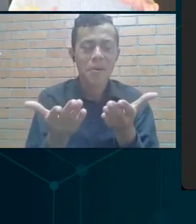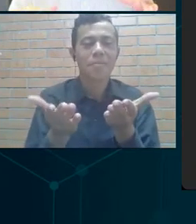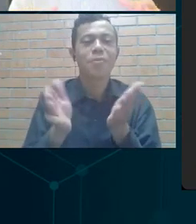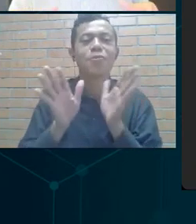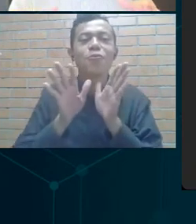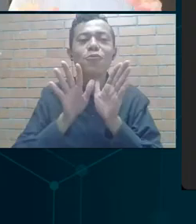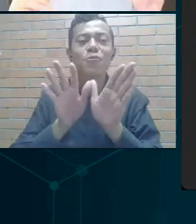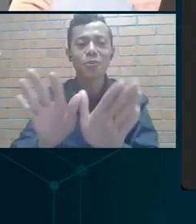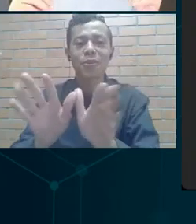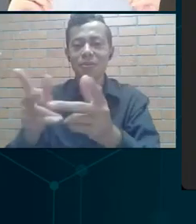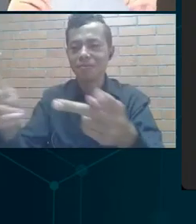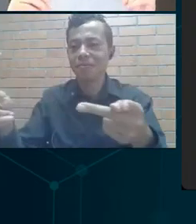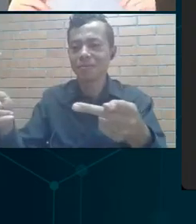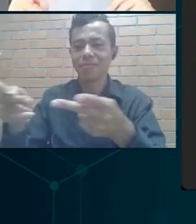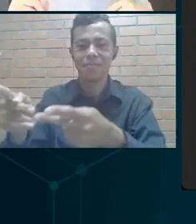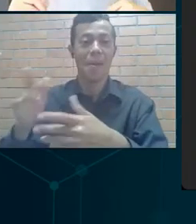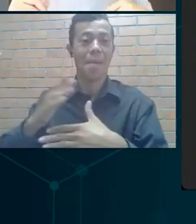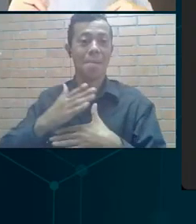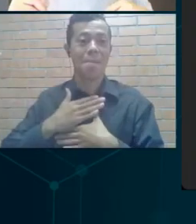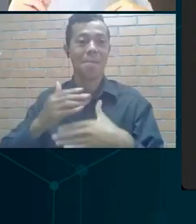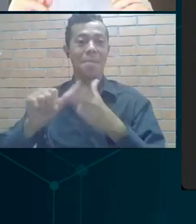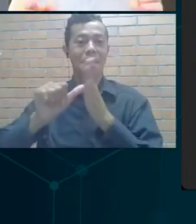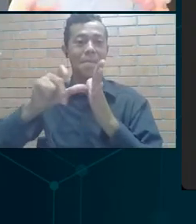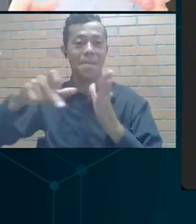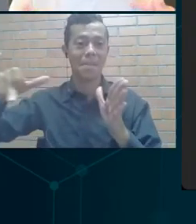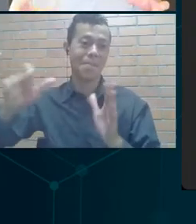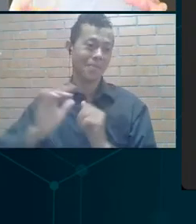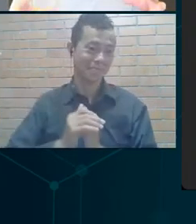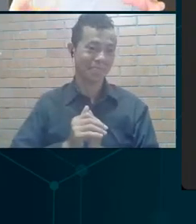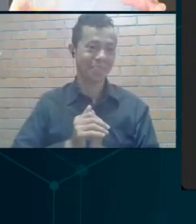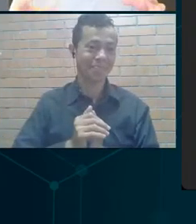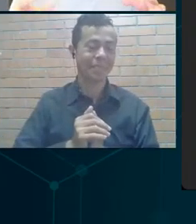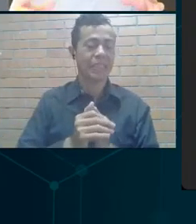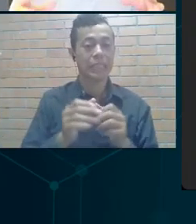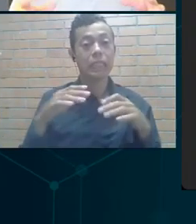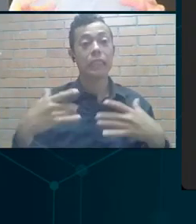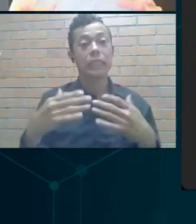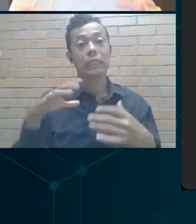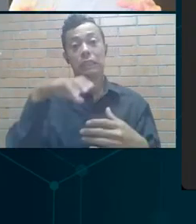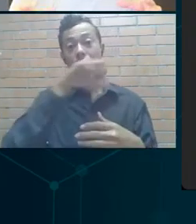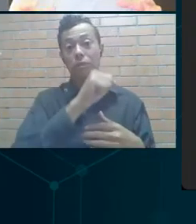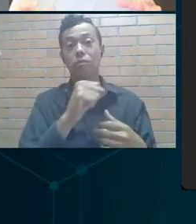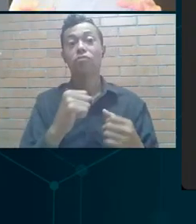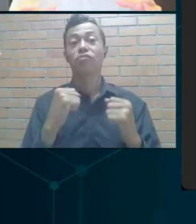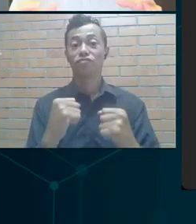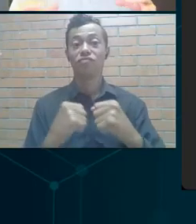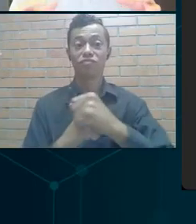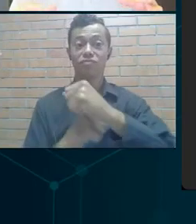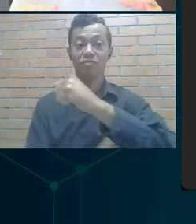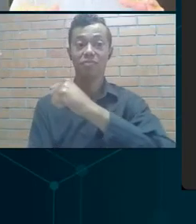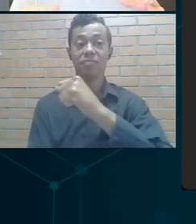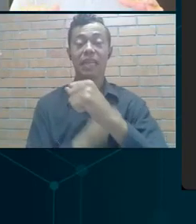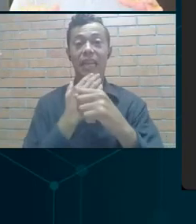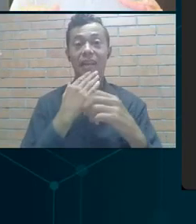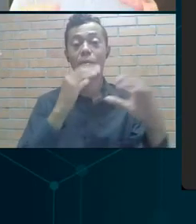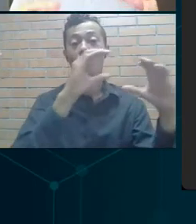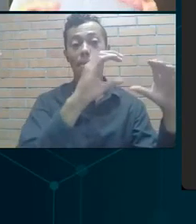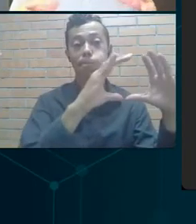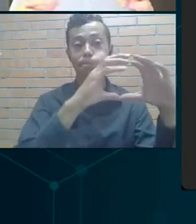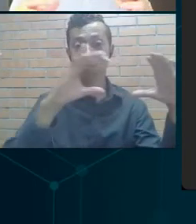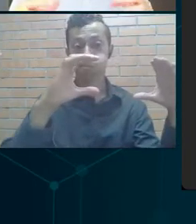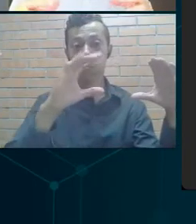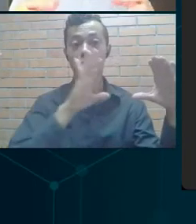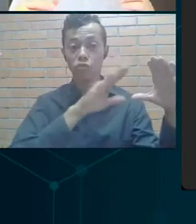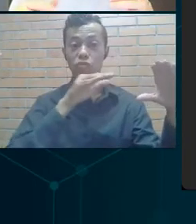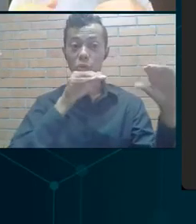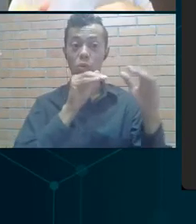run a cloud, one. Two, expertise that is needed to be able to run it efficiently. That